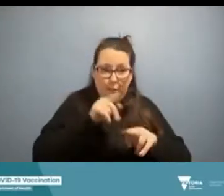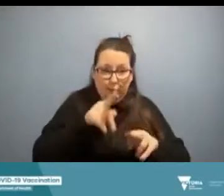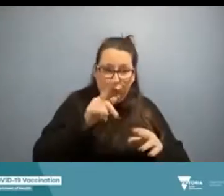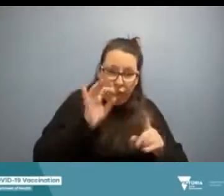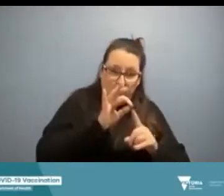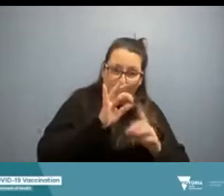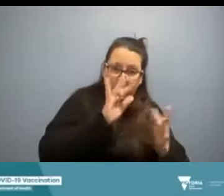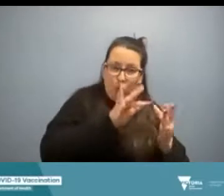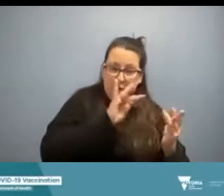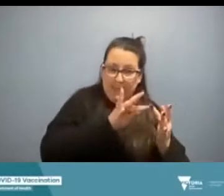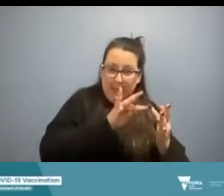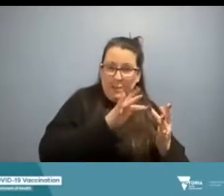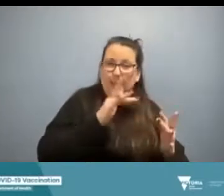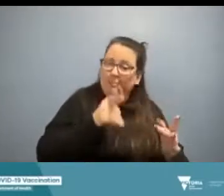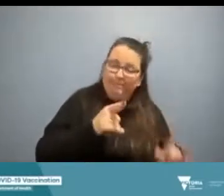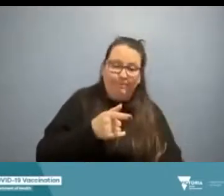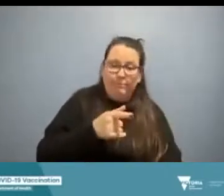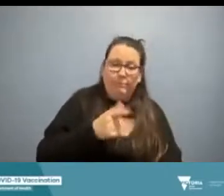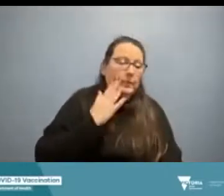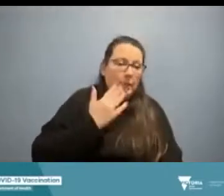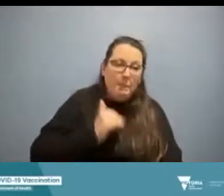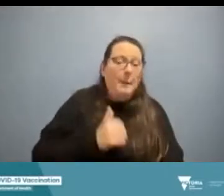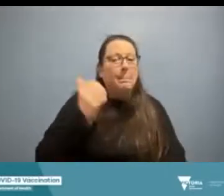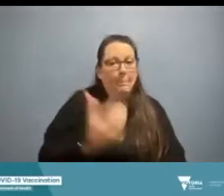14 days is your quarantine period.